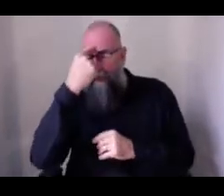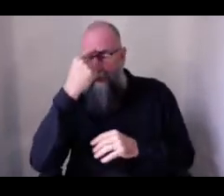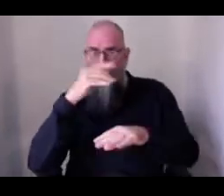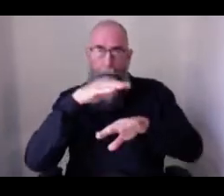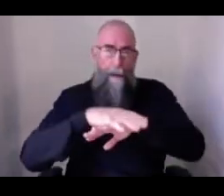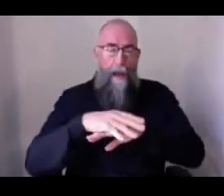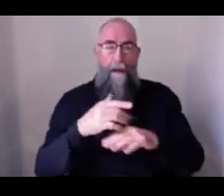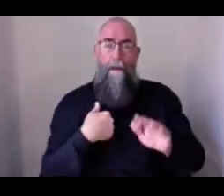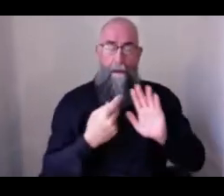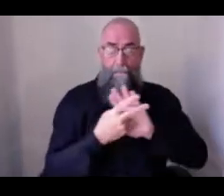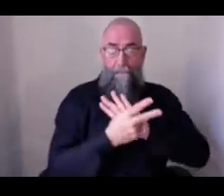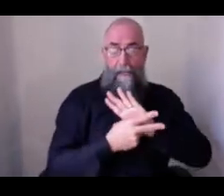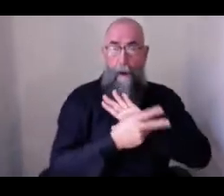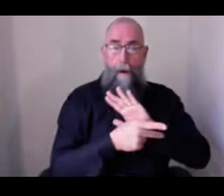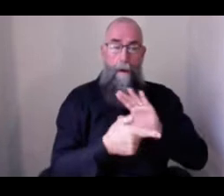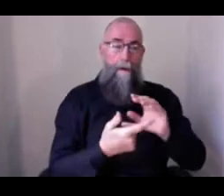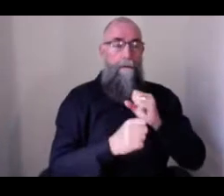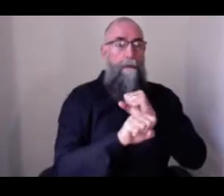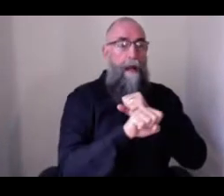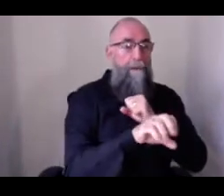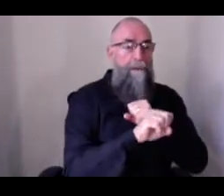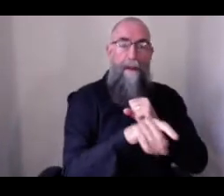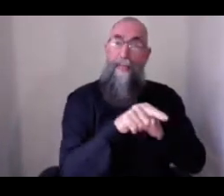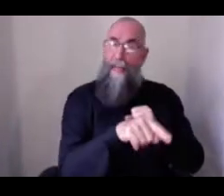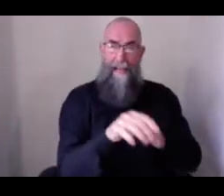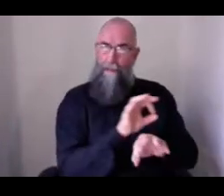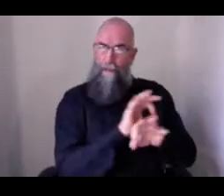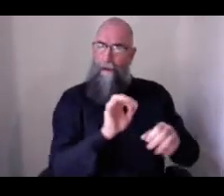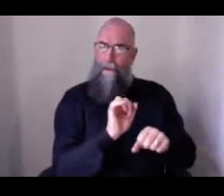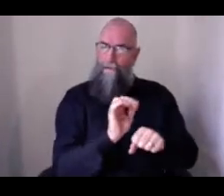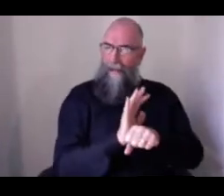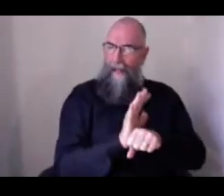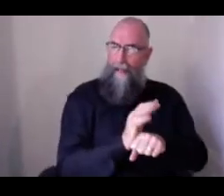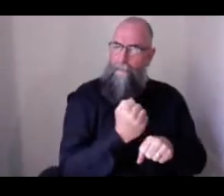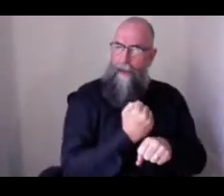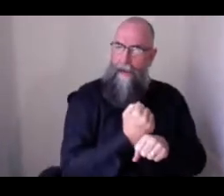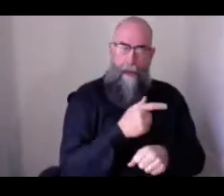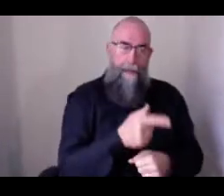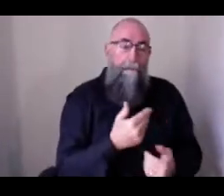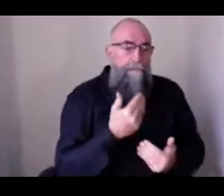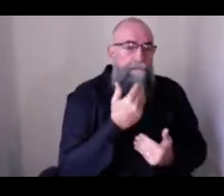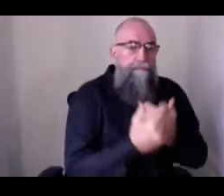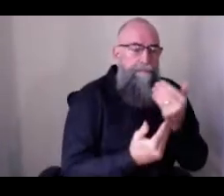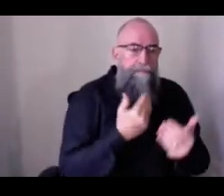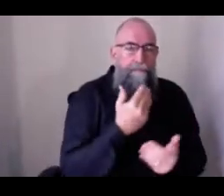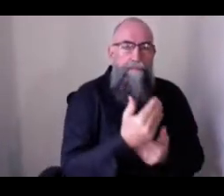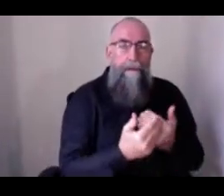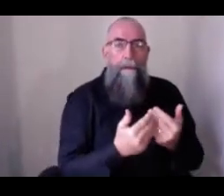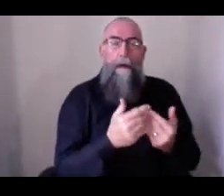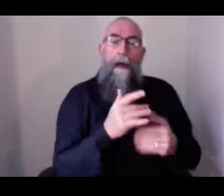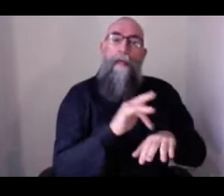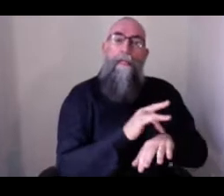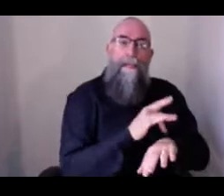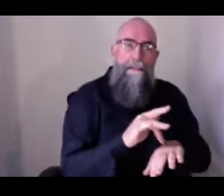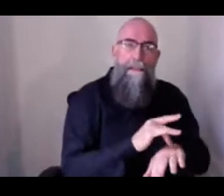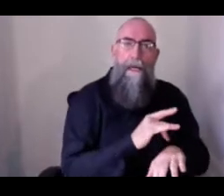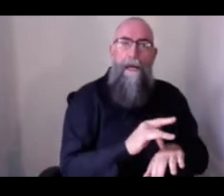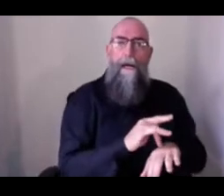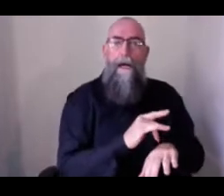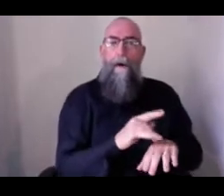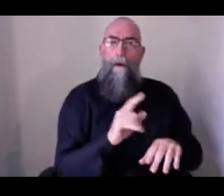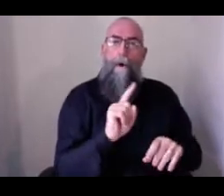is not filmmaking. I think that's something that's supporting the storytelling, the narrative storytelling within a theatrical context.